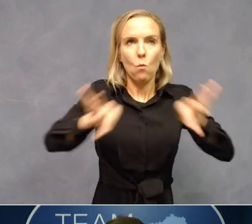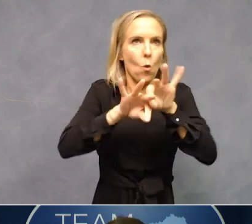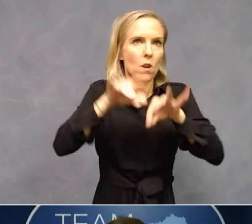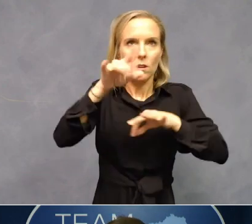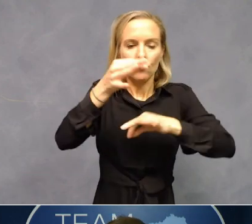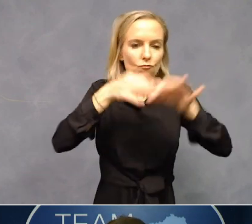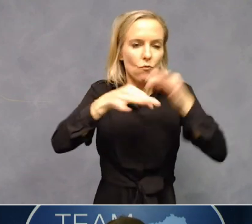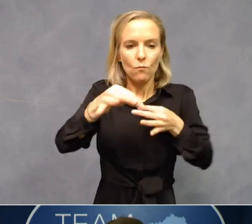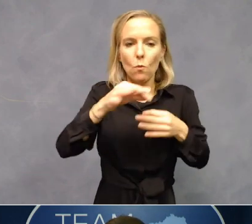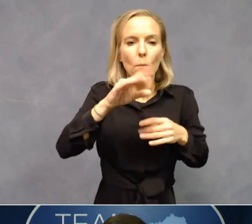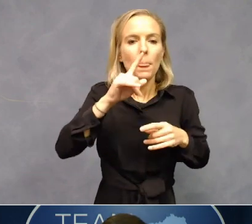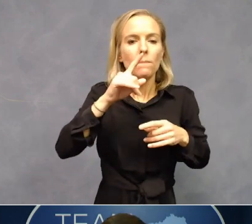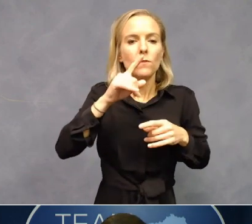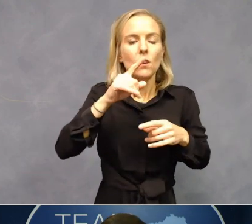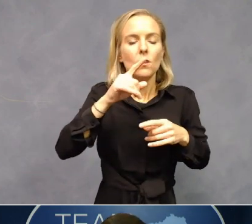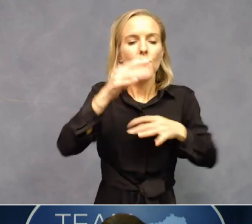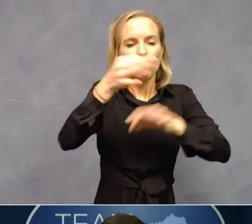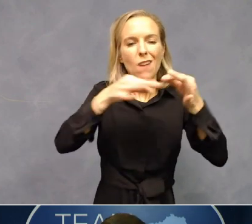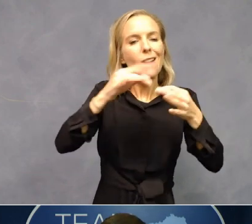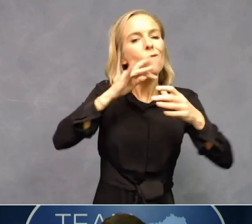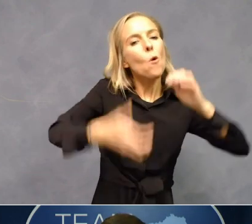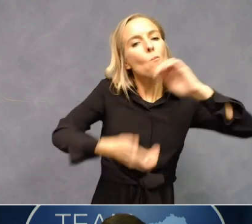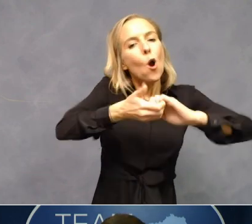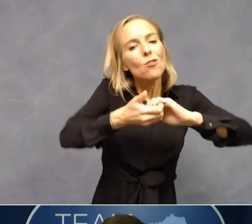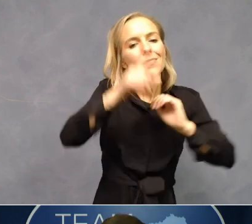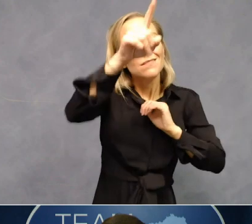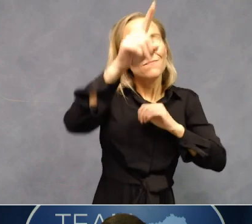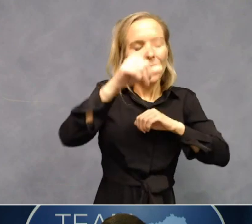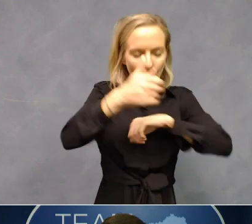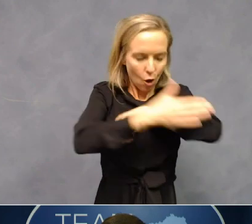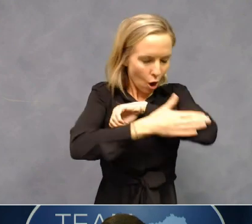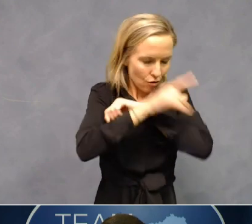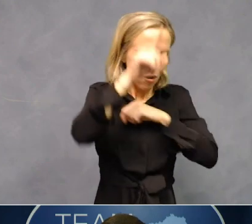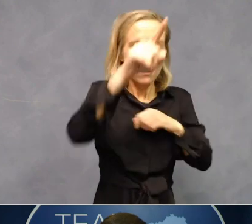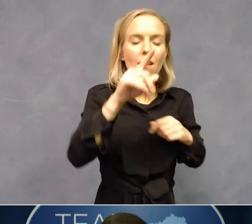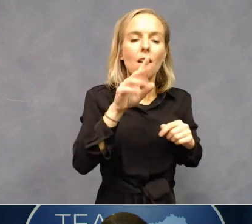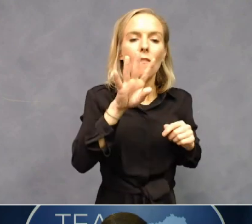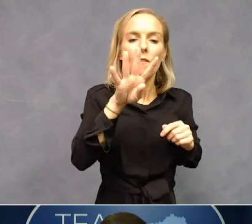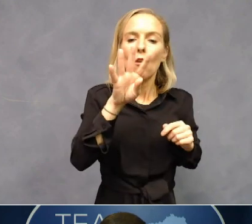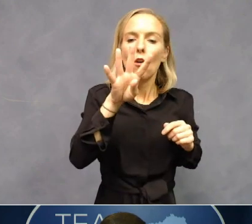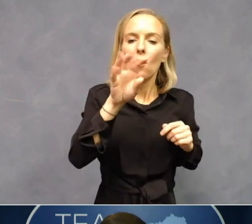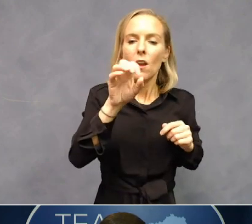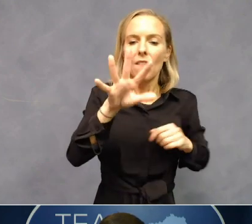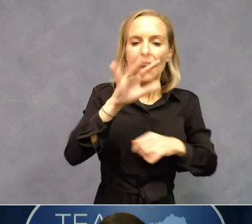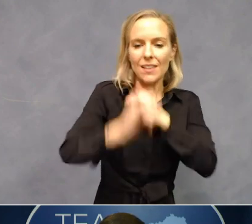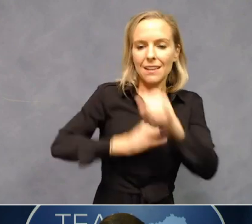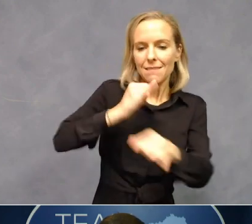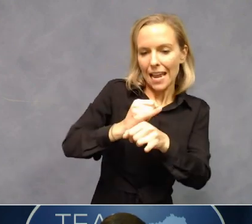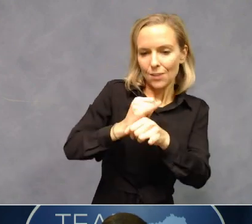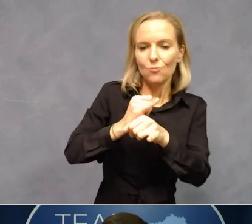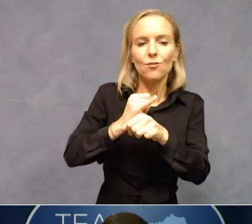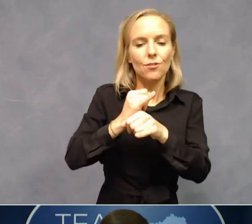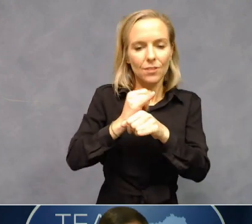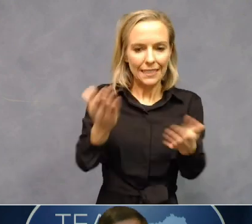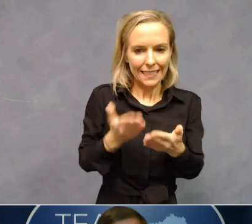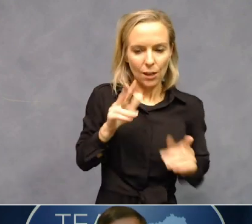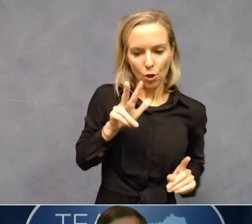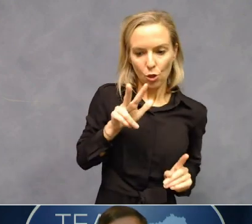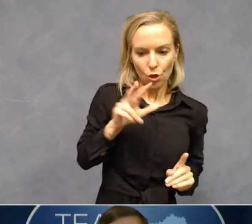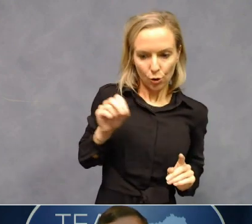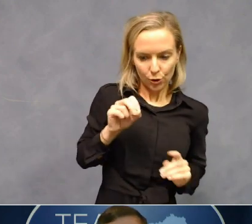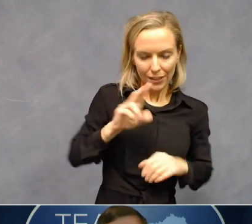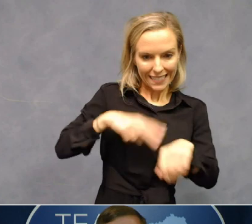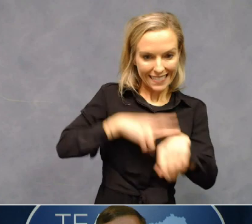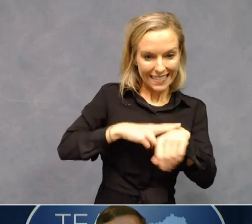over 500 internationally owned facilities representing 32 nations in Kentucky. Canada is the